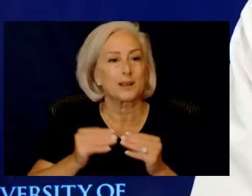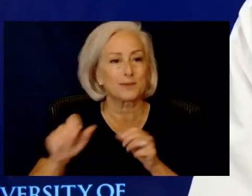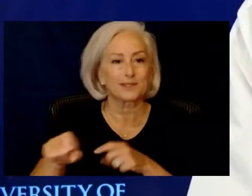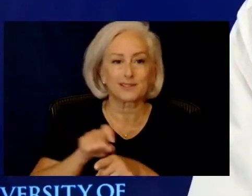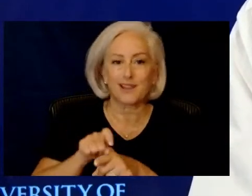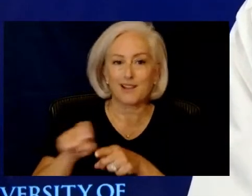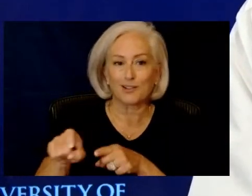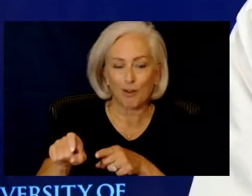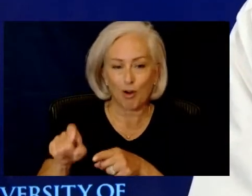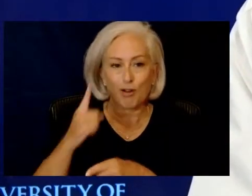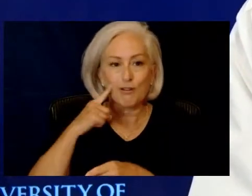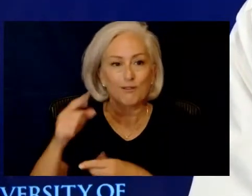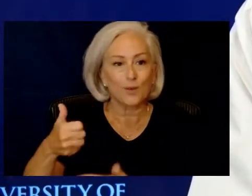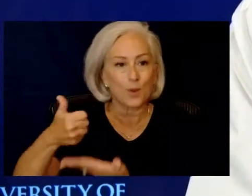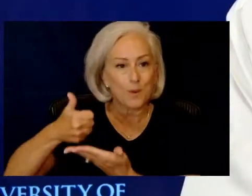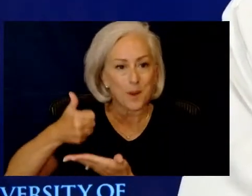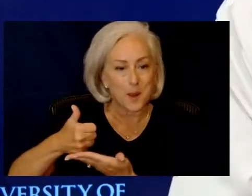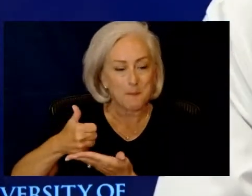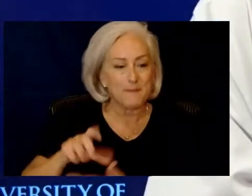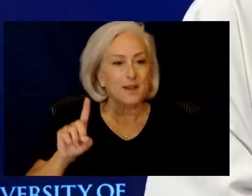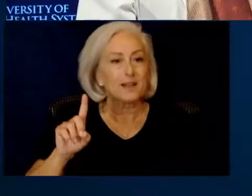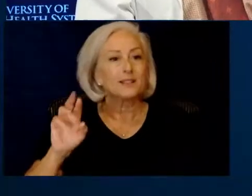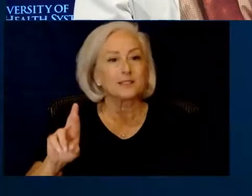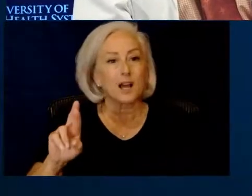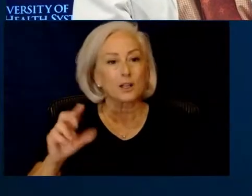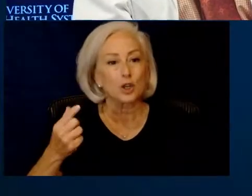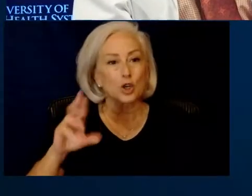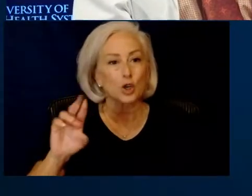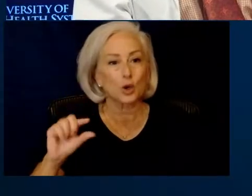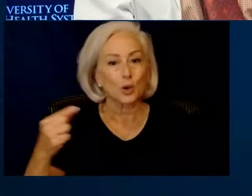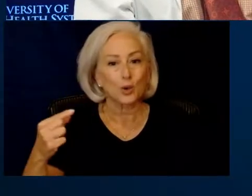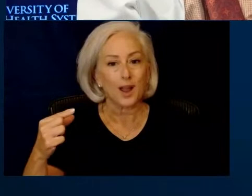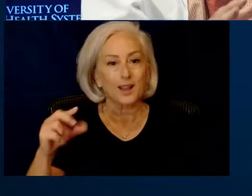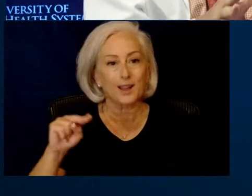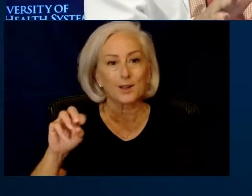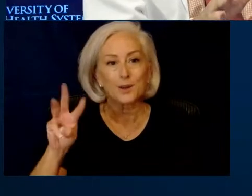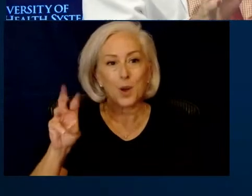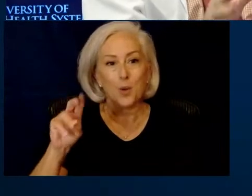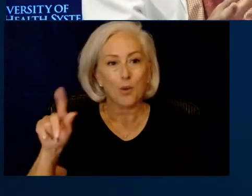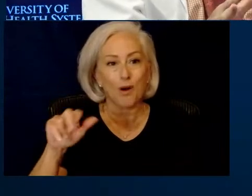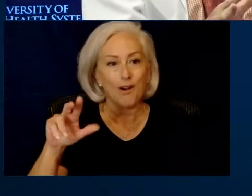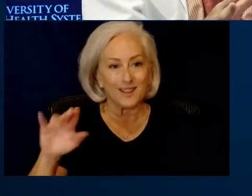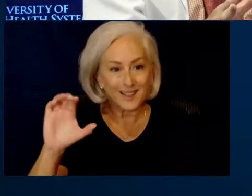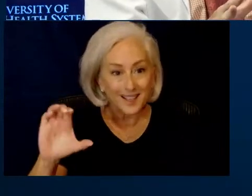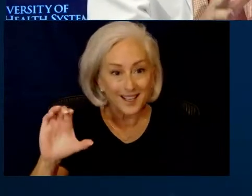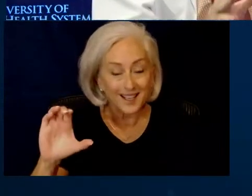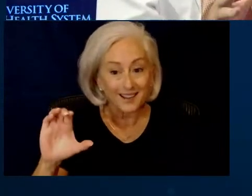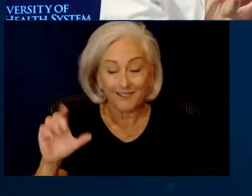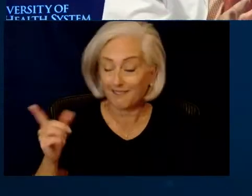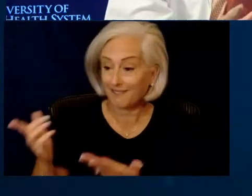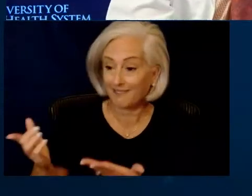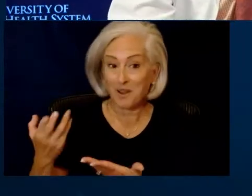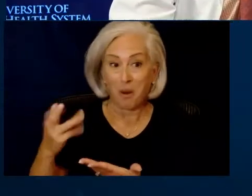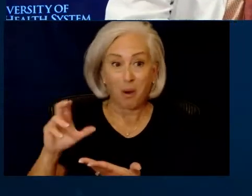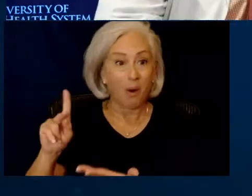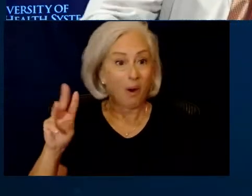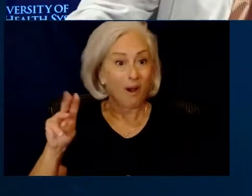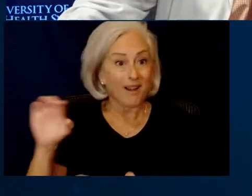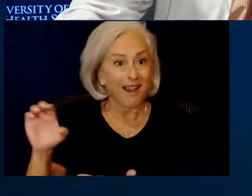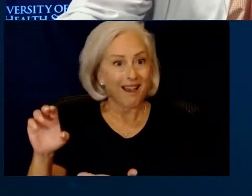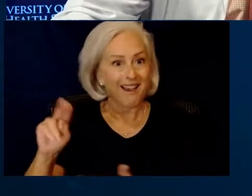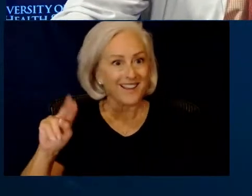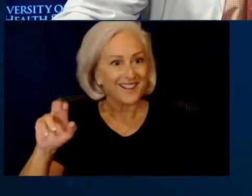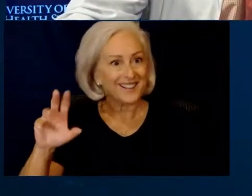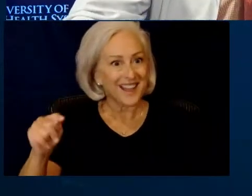will have is Dr. Greg Nowalnik, who's in the Hawkeye Nest. Now, I know it may be an improvement here, Greg. I don't know. This could be something we have to think